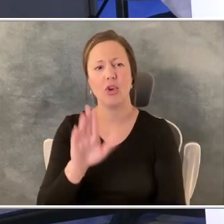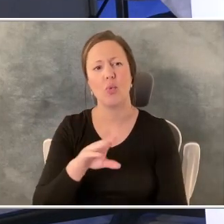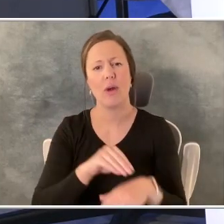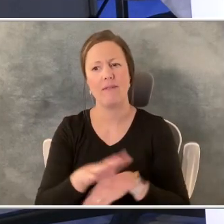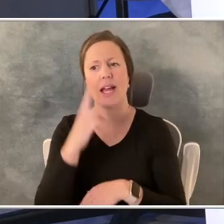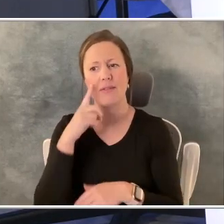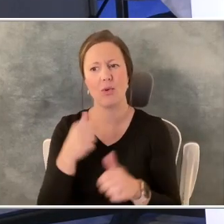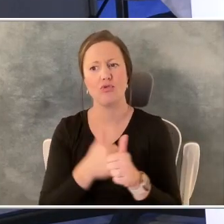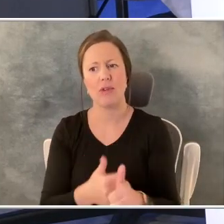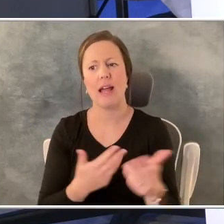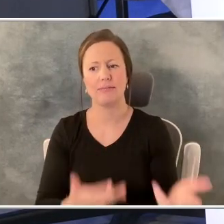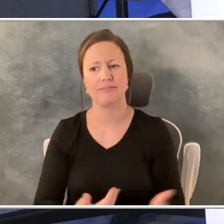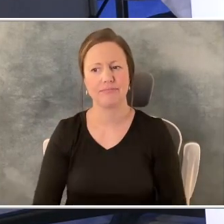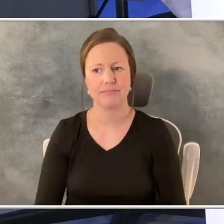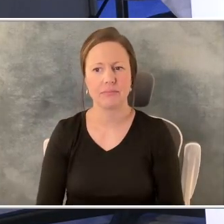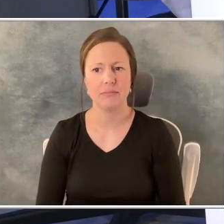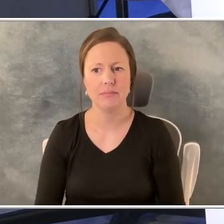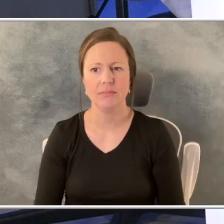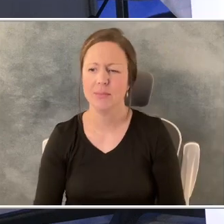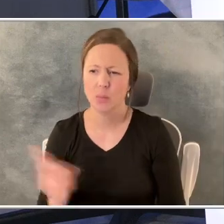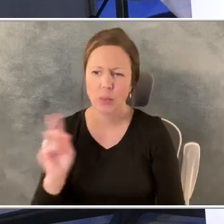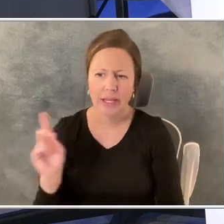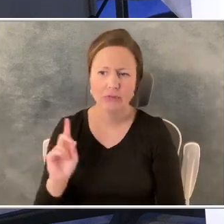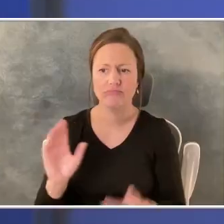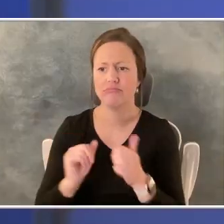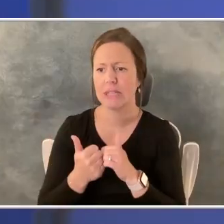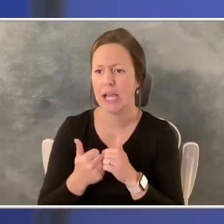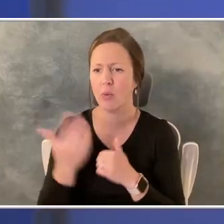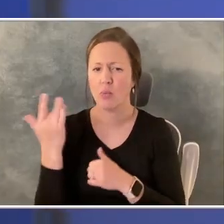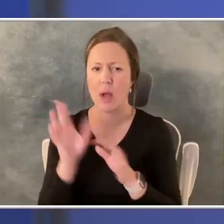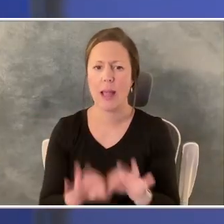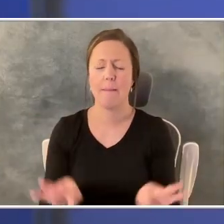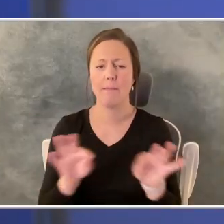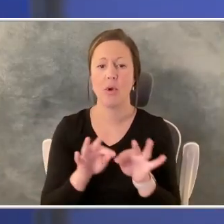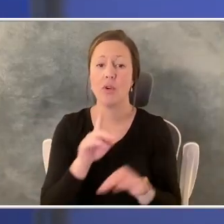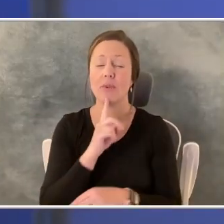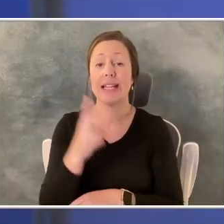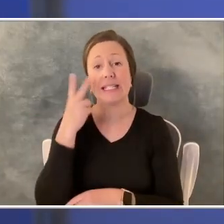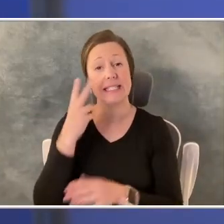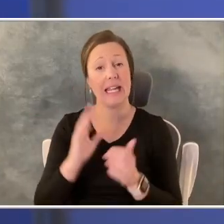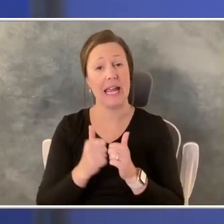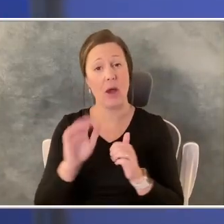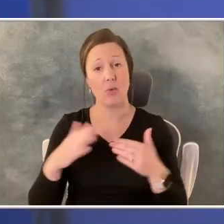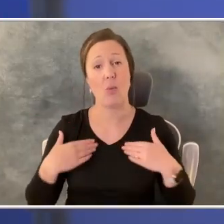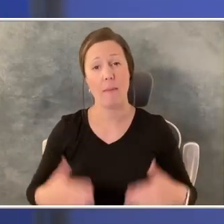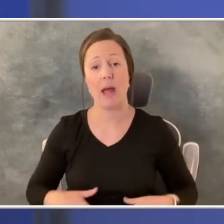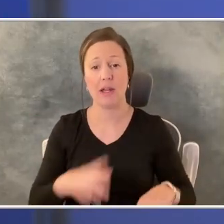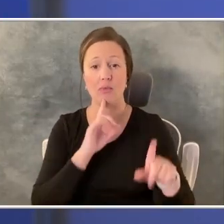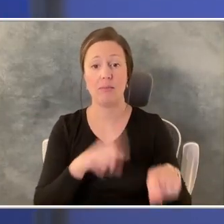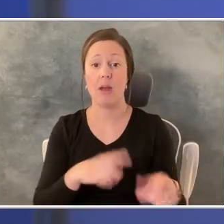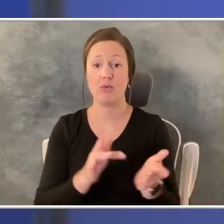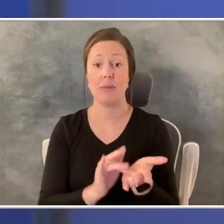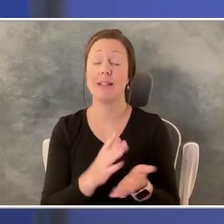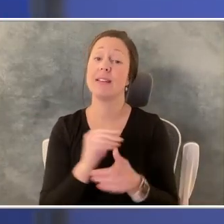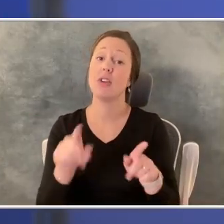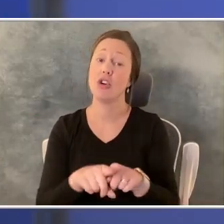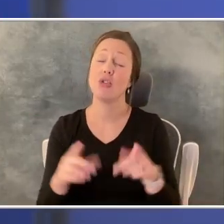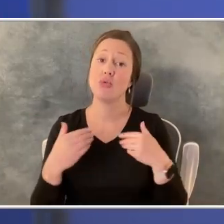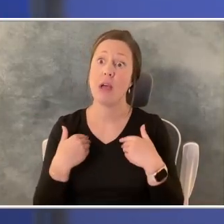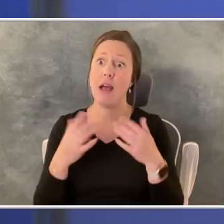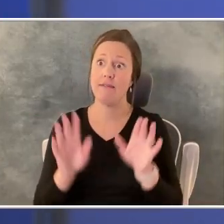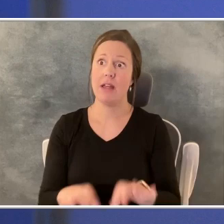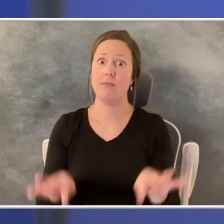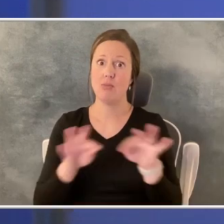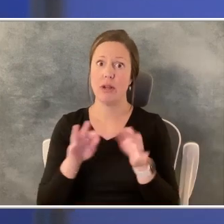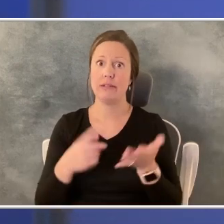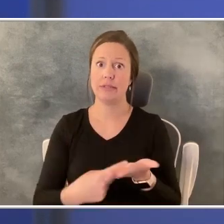track it, and why is it just so important? Well, to see how you're responding to medication mostly, and to have talking points to discuss with your